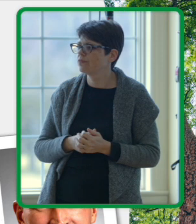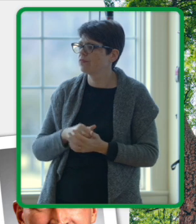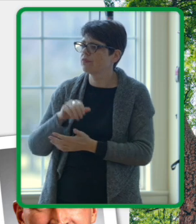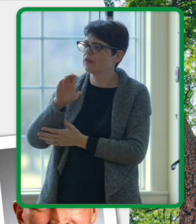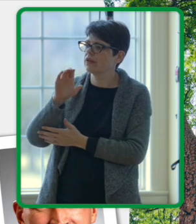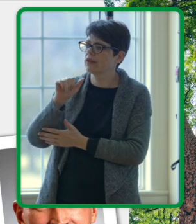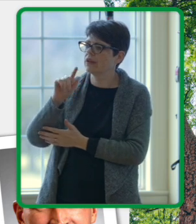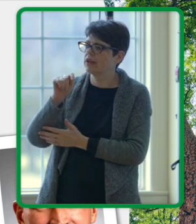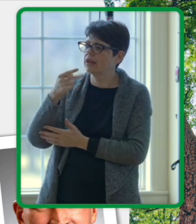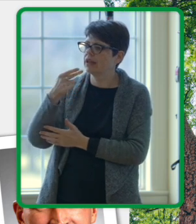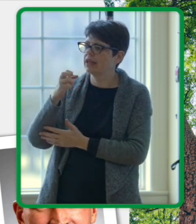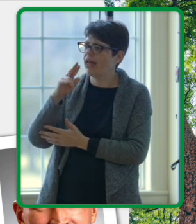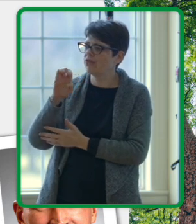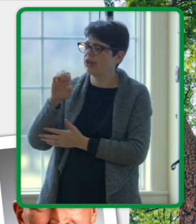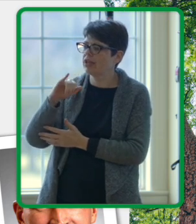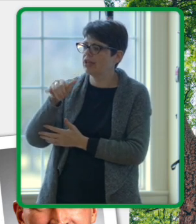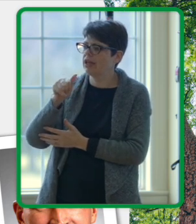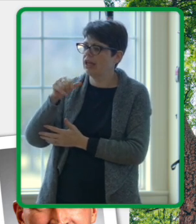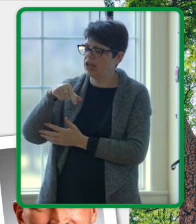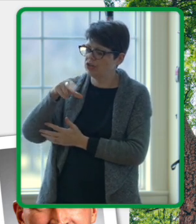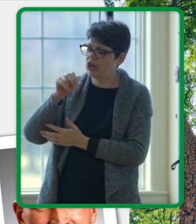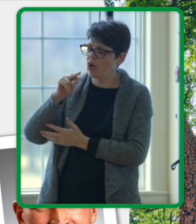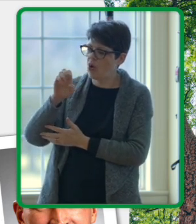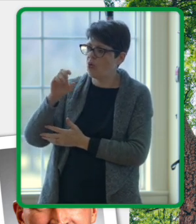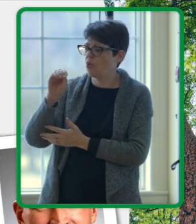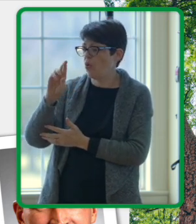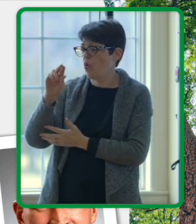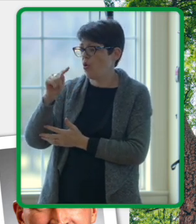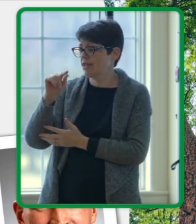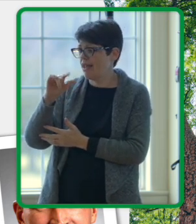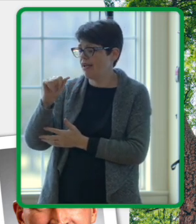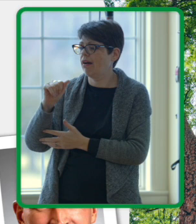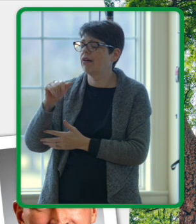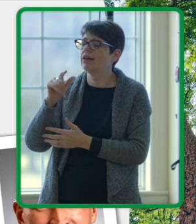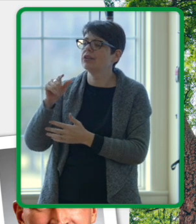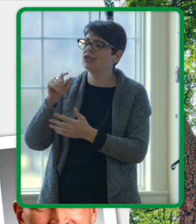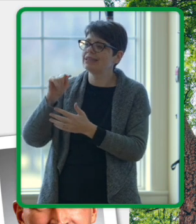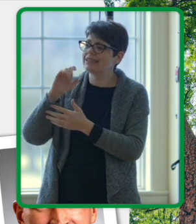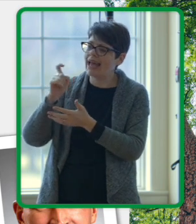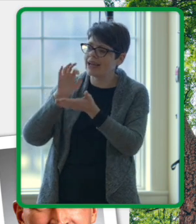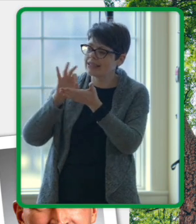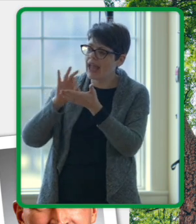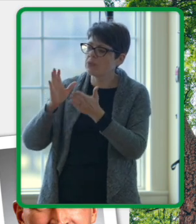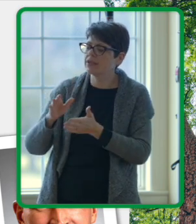Catherine Chacon Ortega. Catherine is the tax accountant at Smith, Watson and Company.